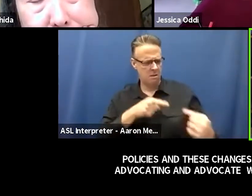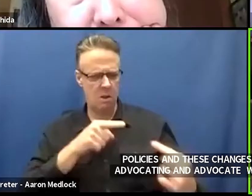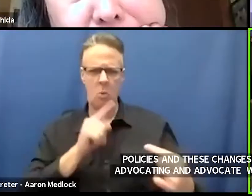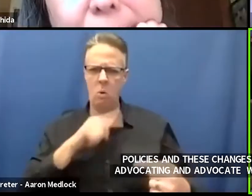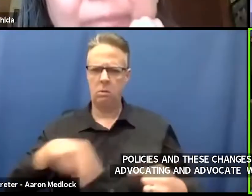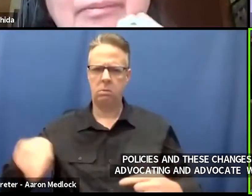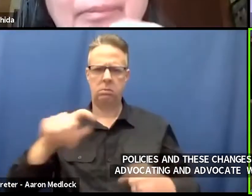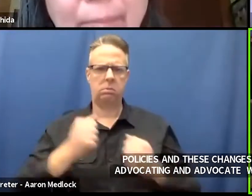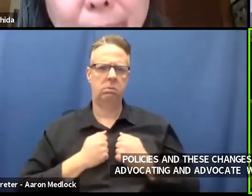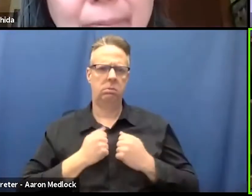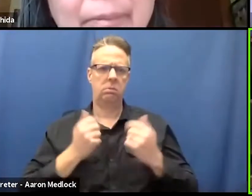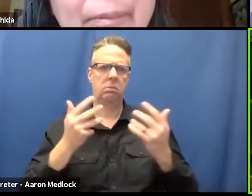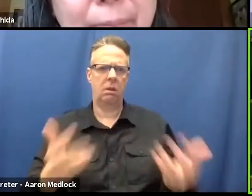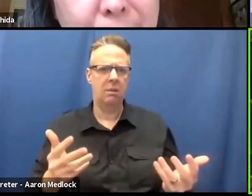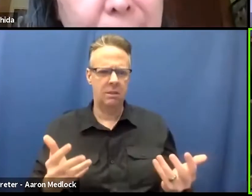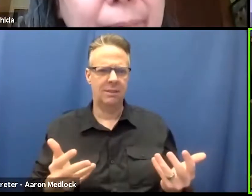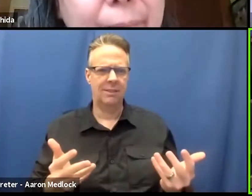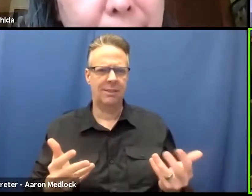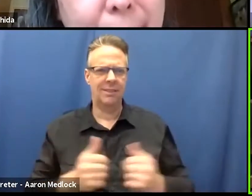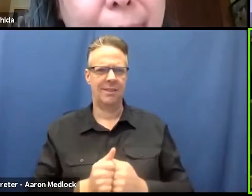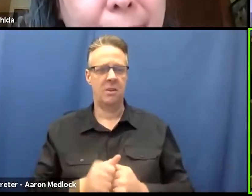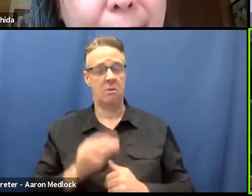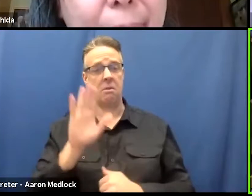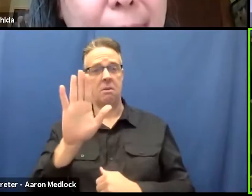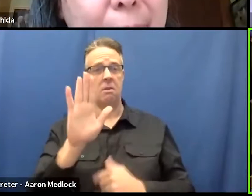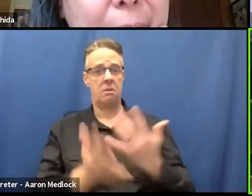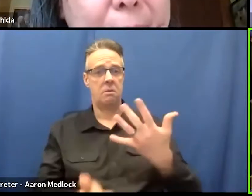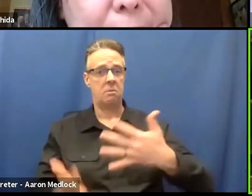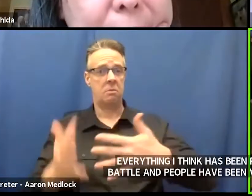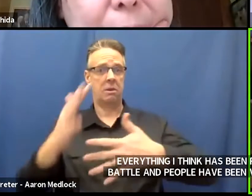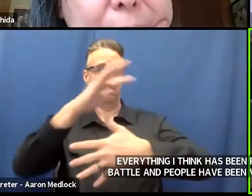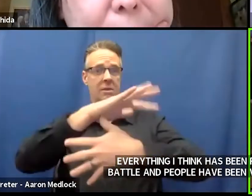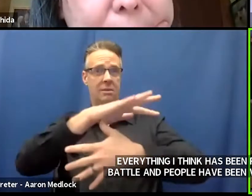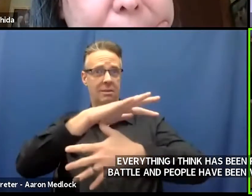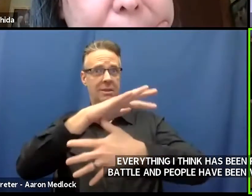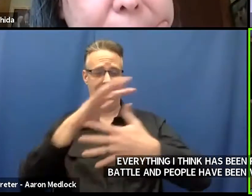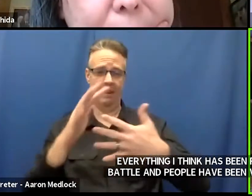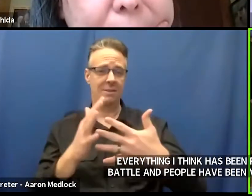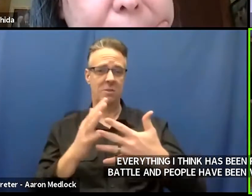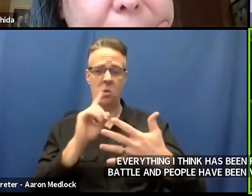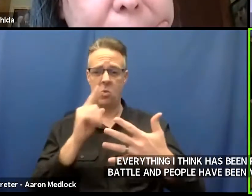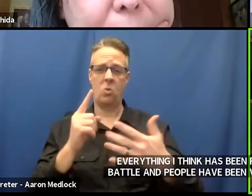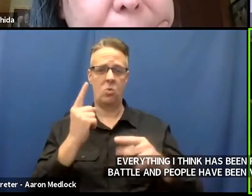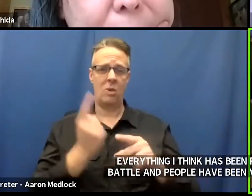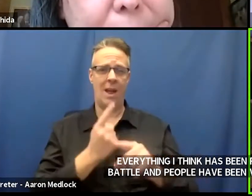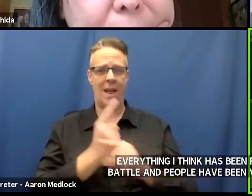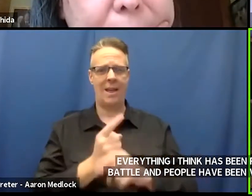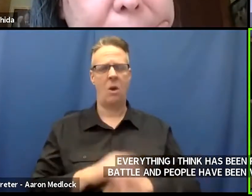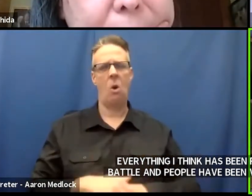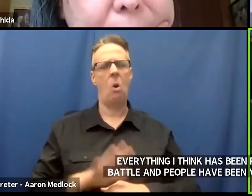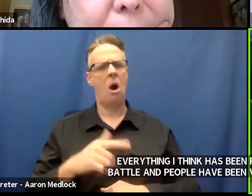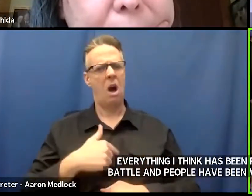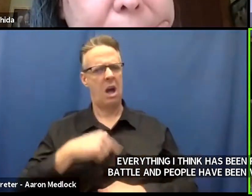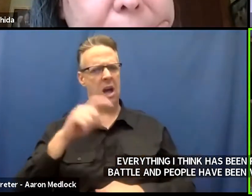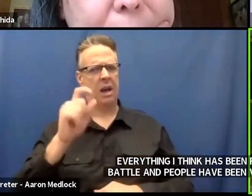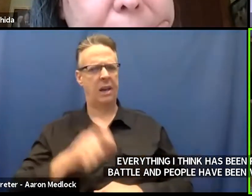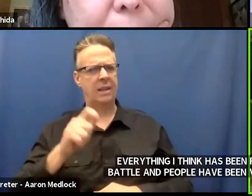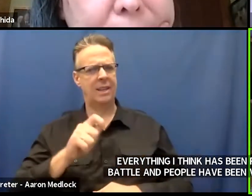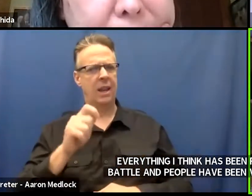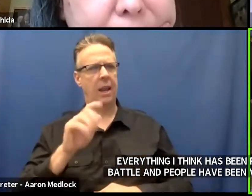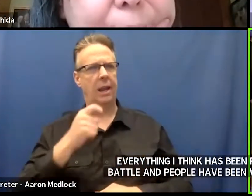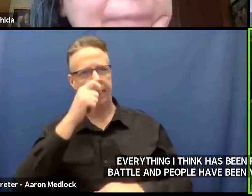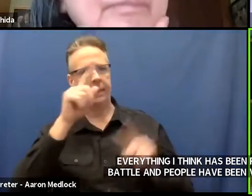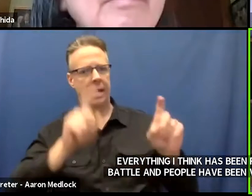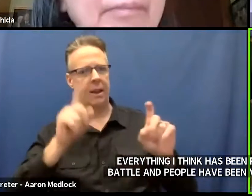exhausted, and so often their priorities have rightly been, well, I need testing for my care staff, or I